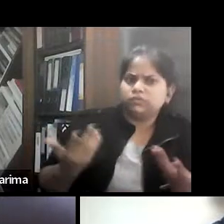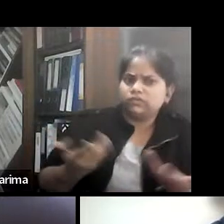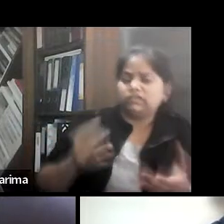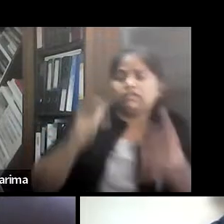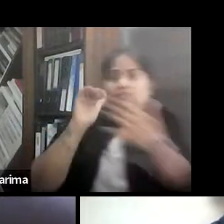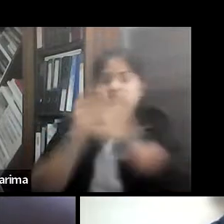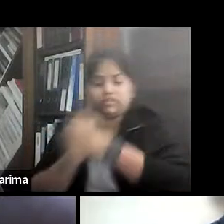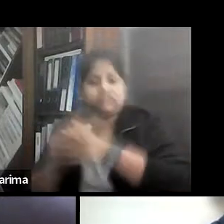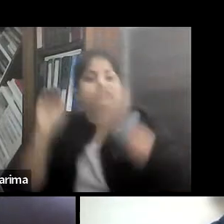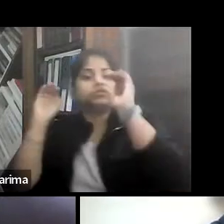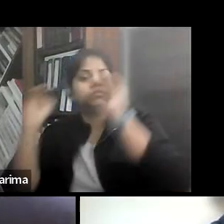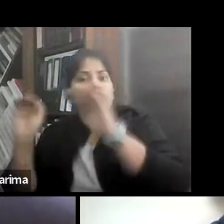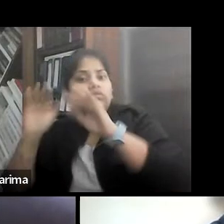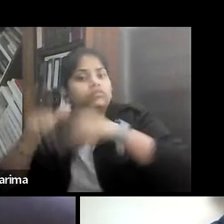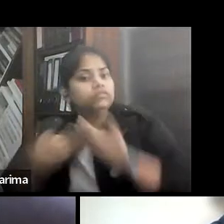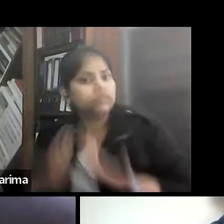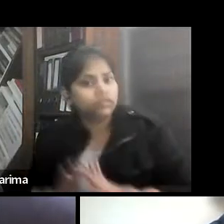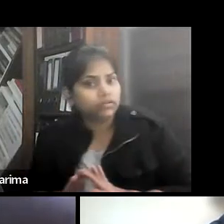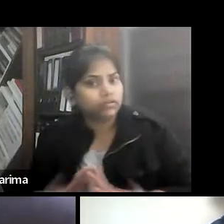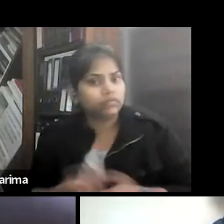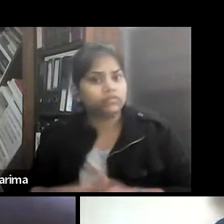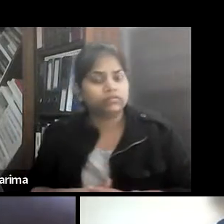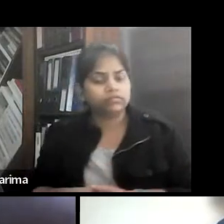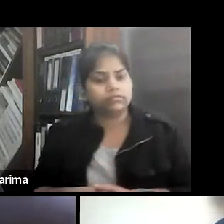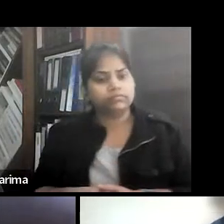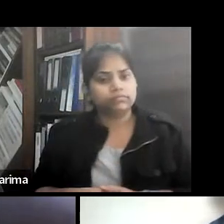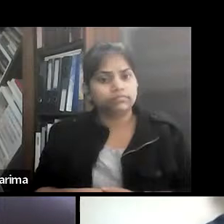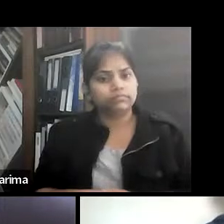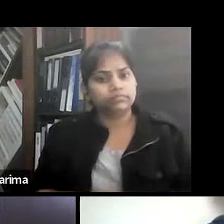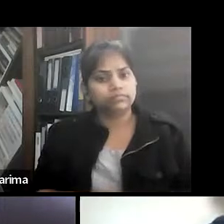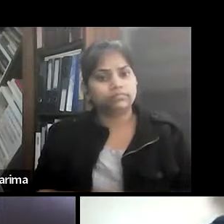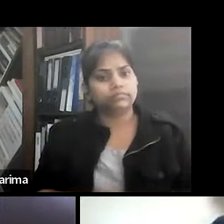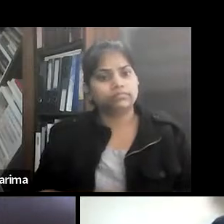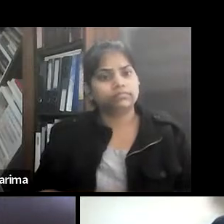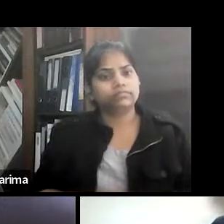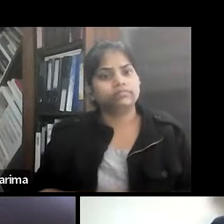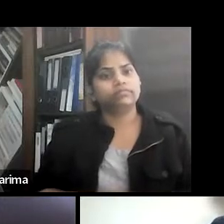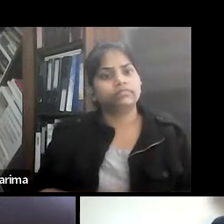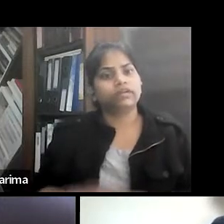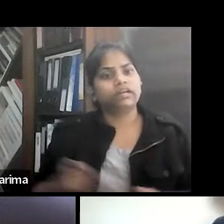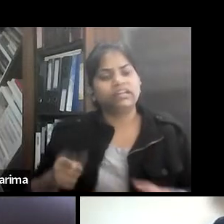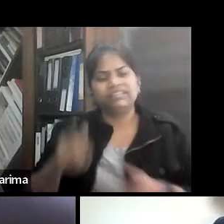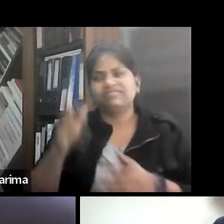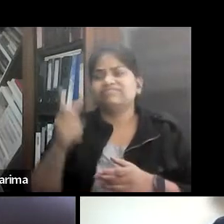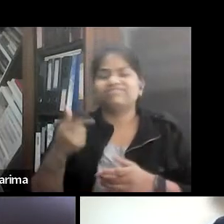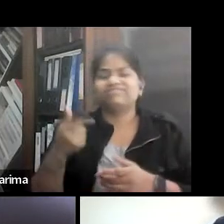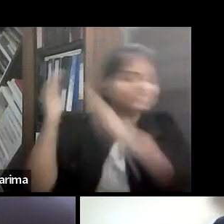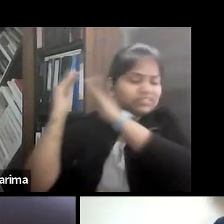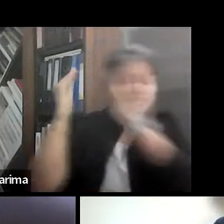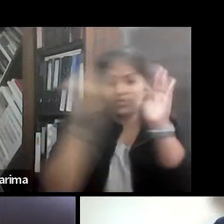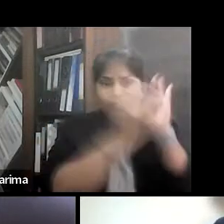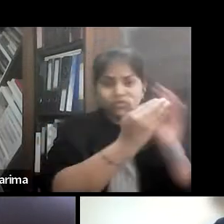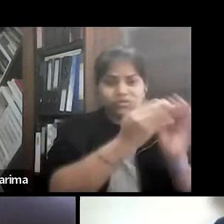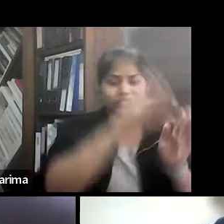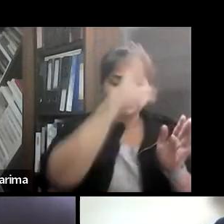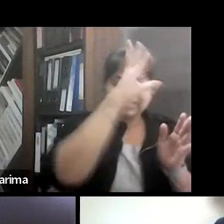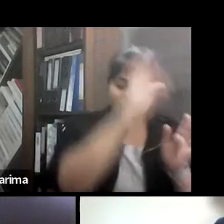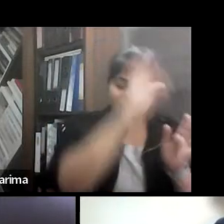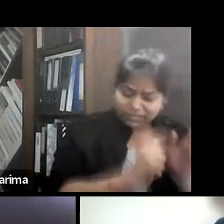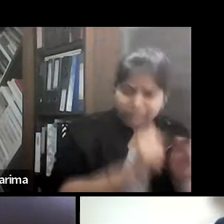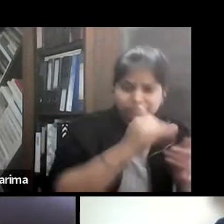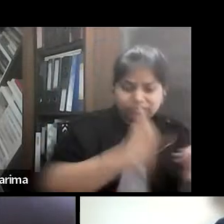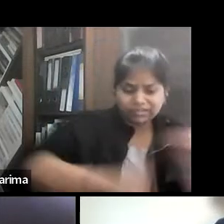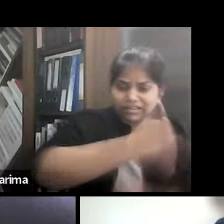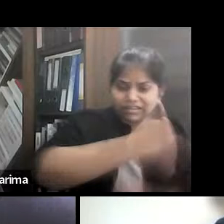supported them. So they're less focusing on the sports and the result of